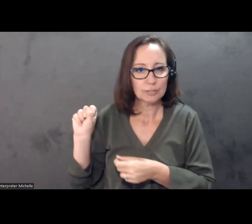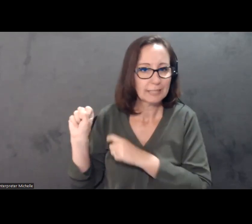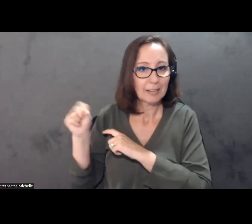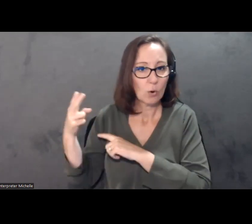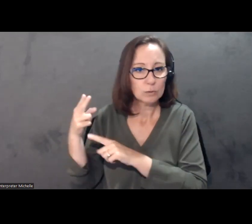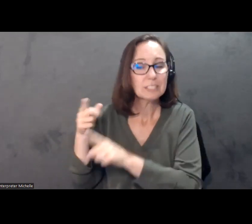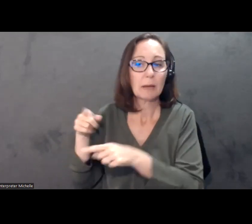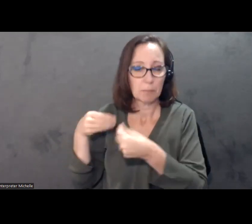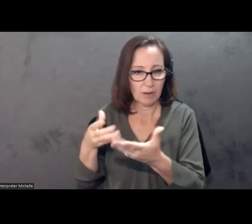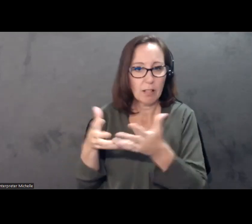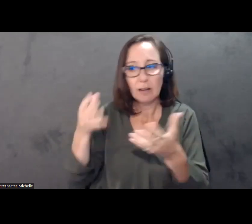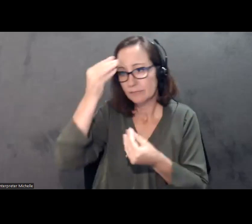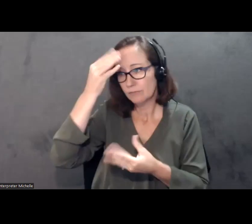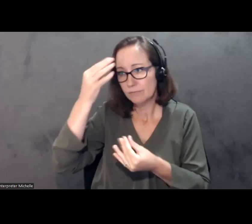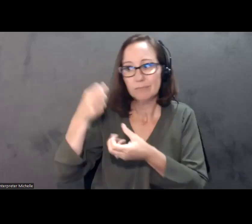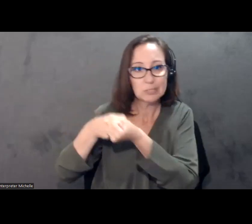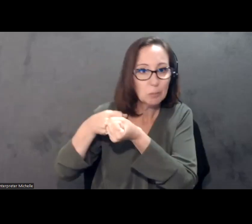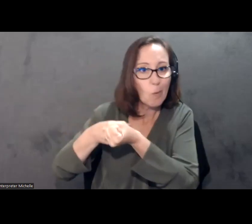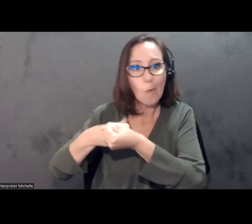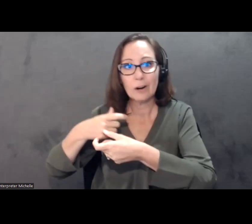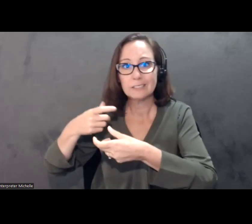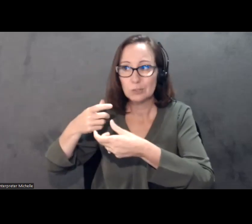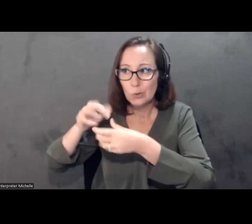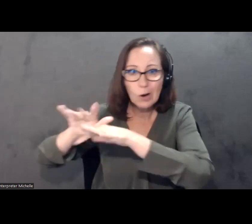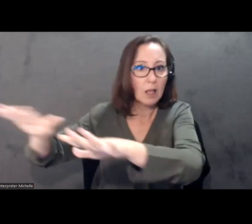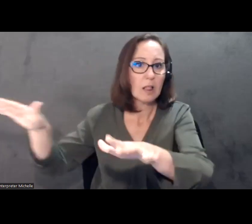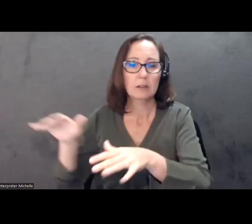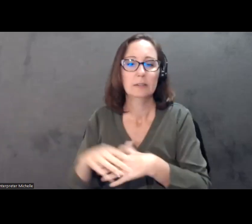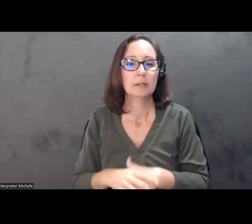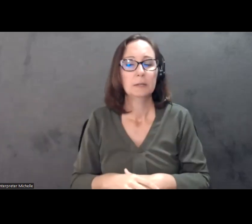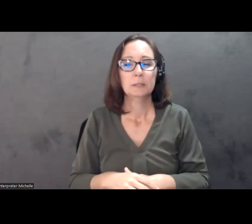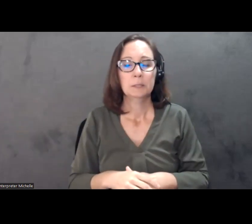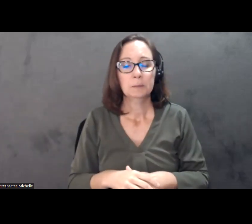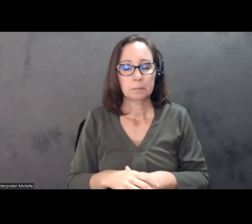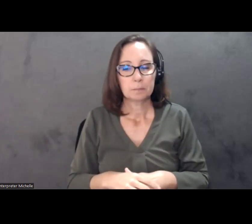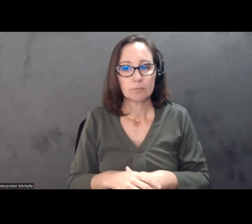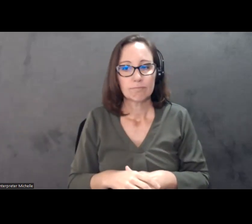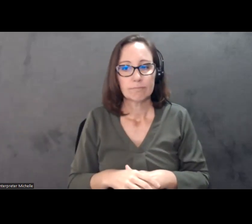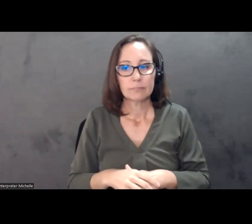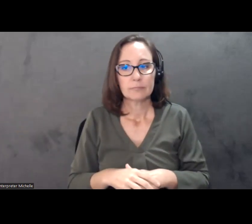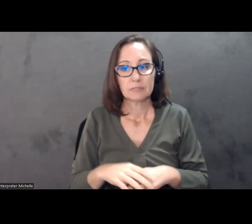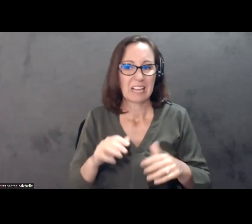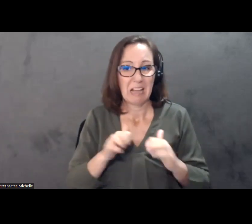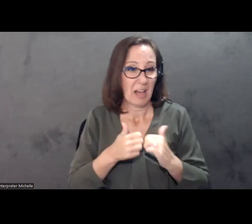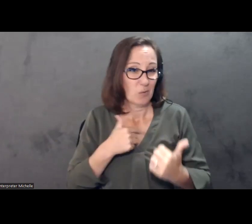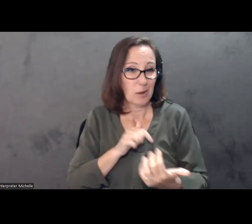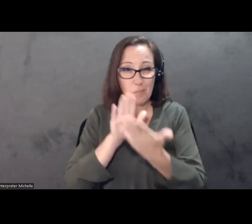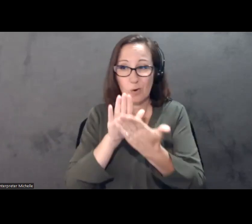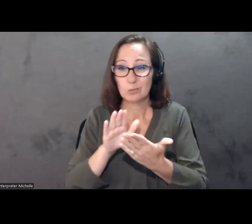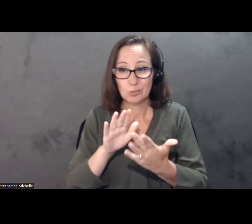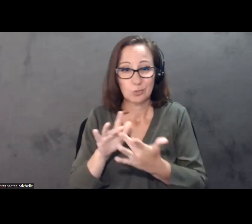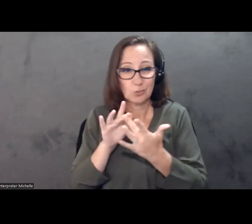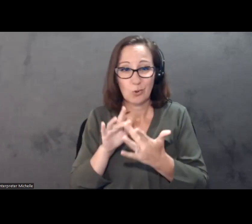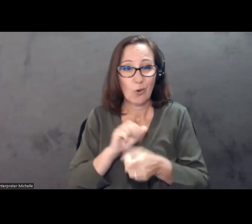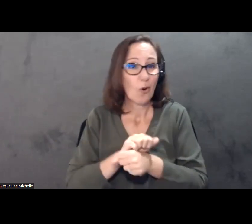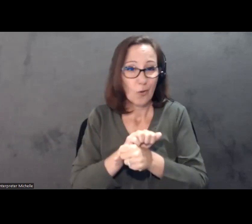support in getting the information out there. So that's pretty much how we're approaching COVID and the vaccinations